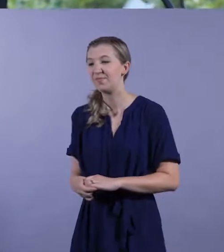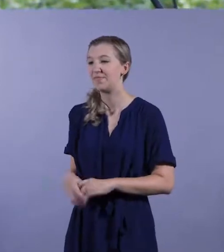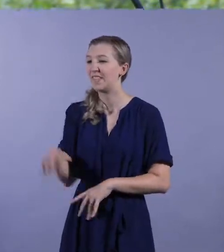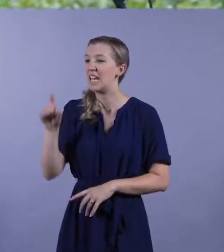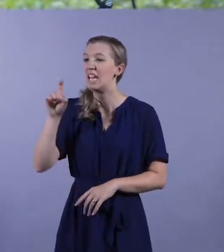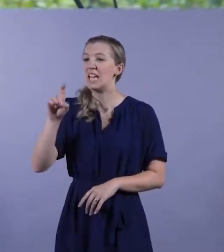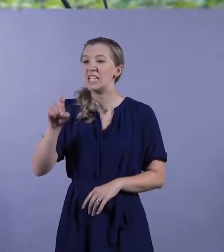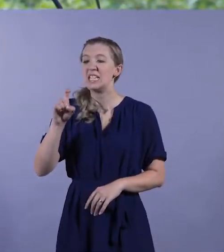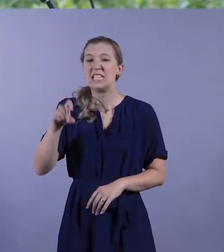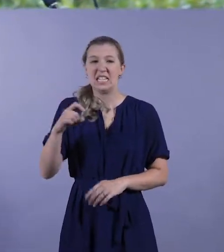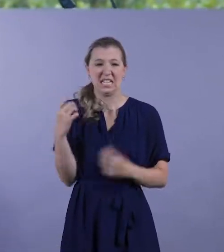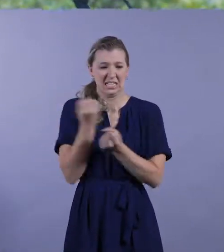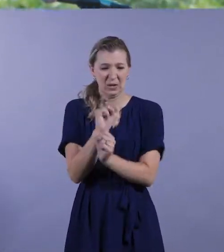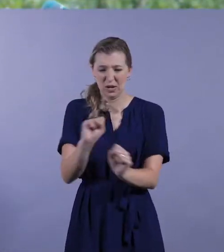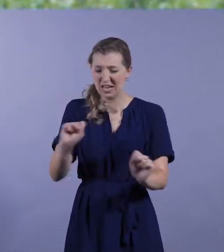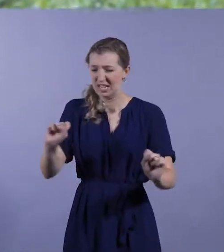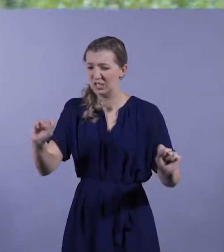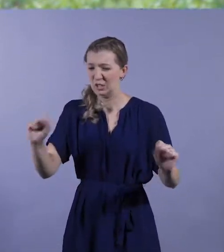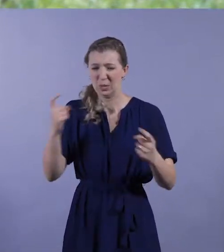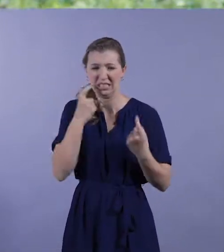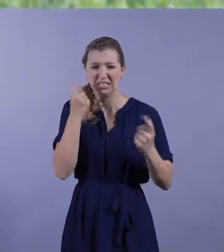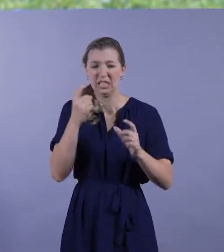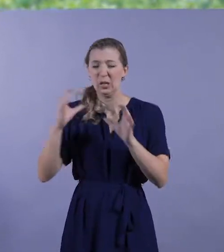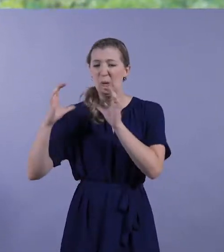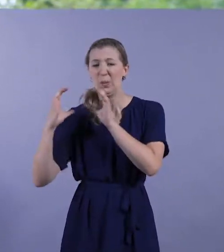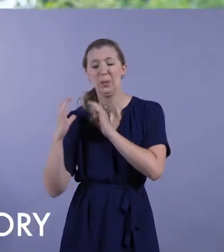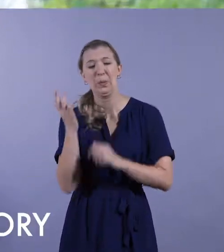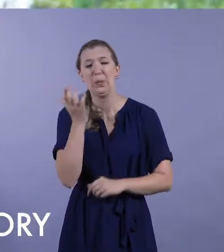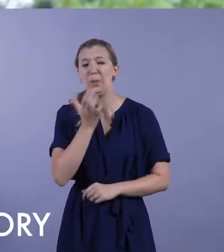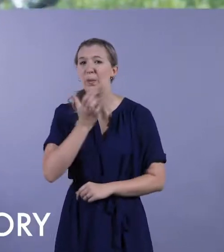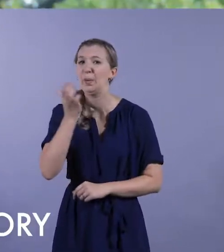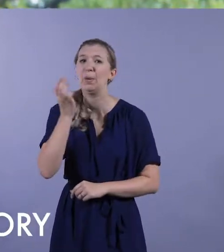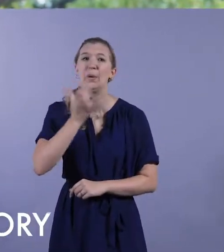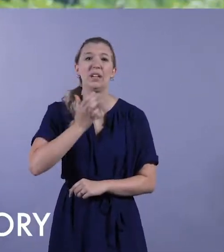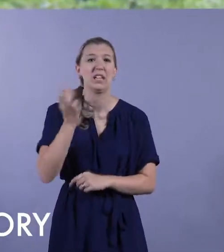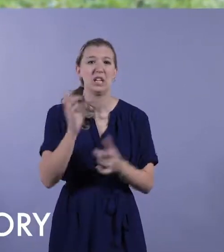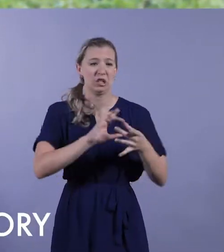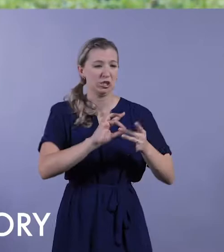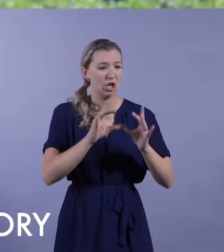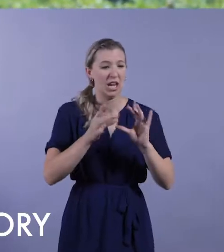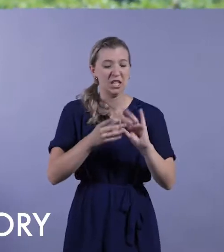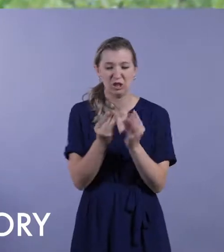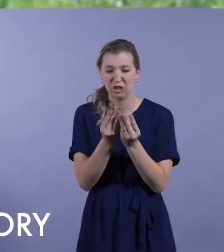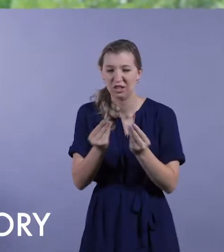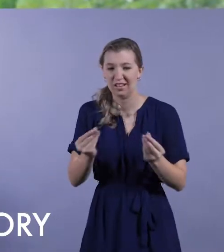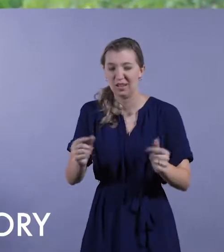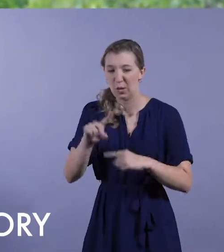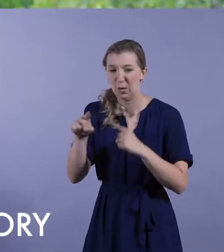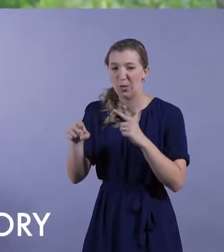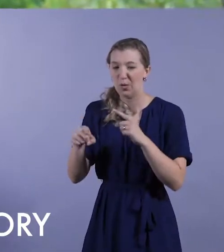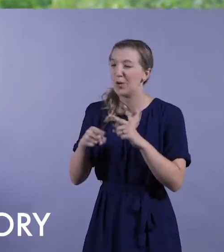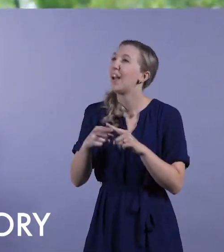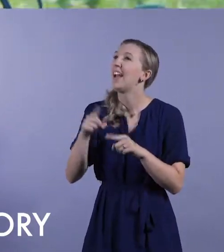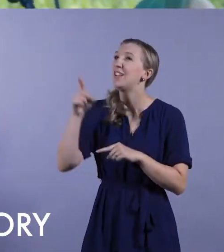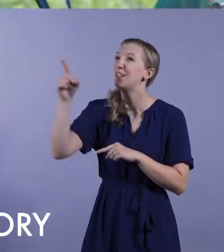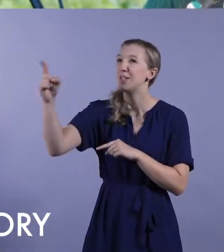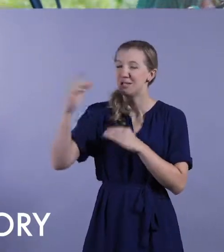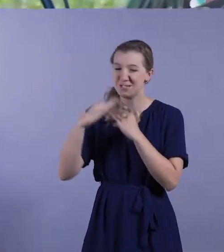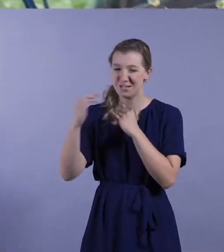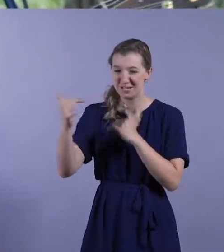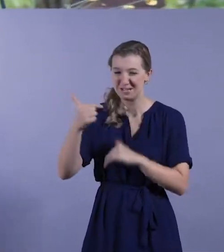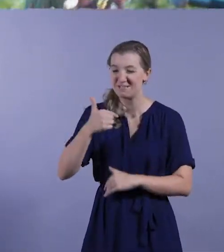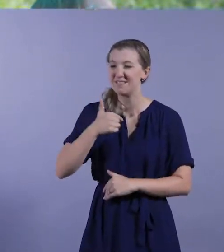I needed rescue, my sin was heavy, the chains break at the weight of your